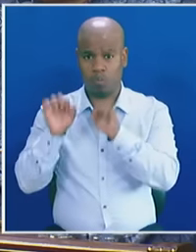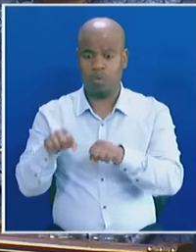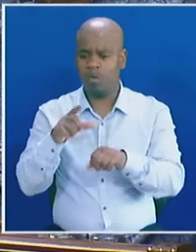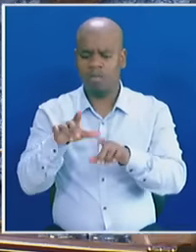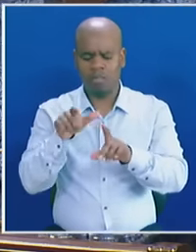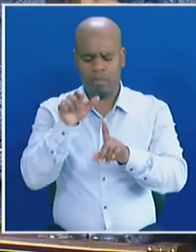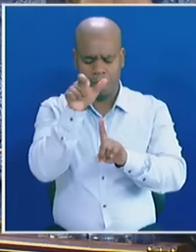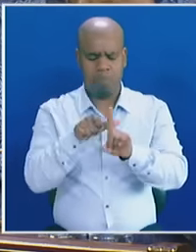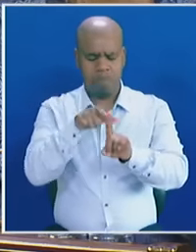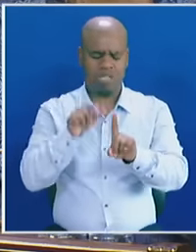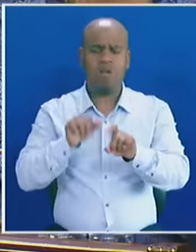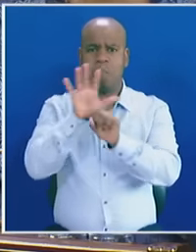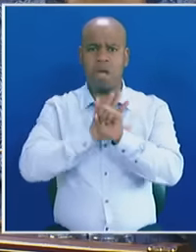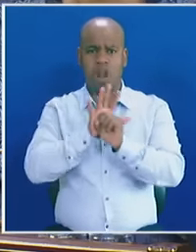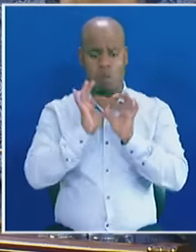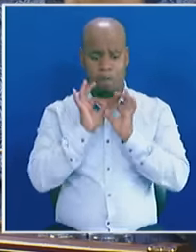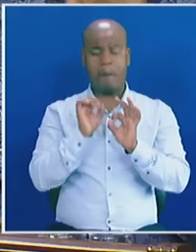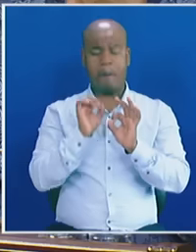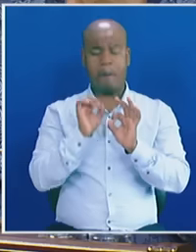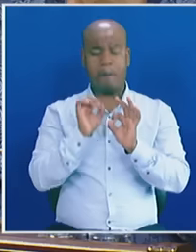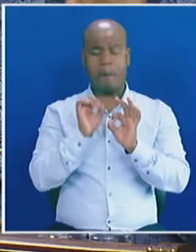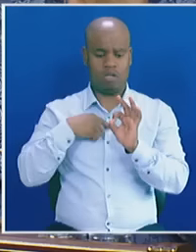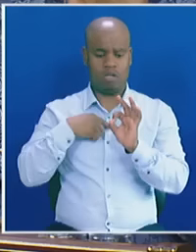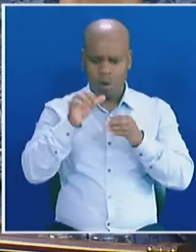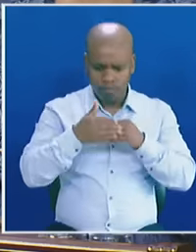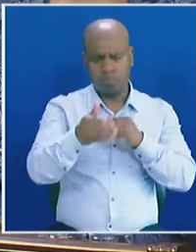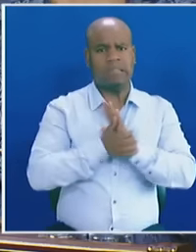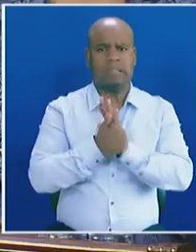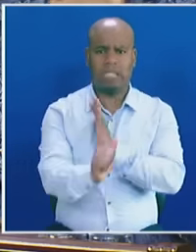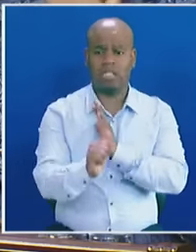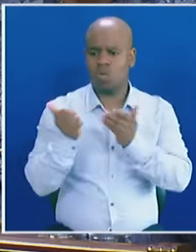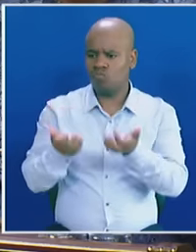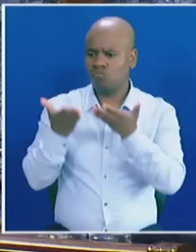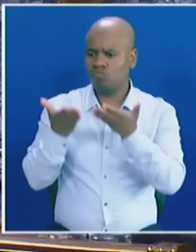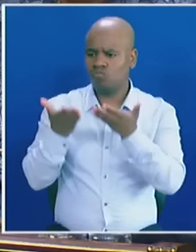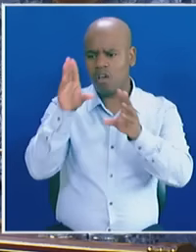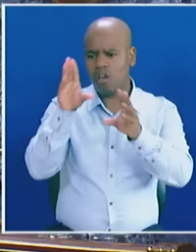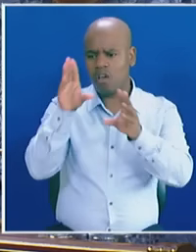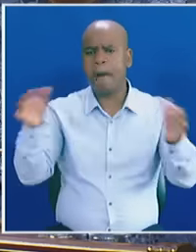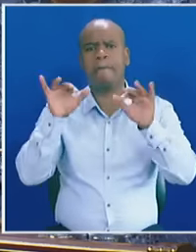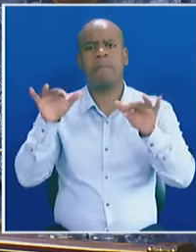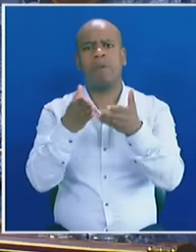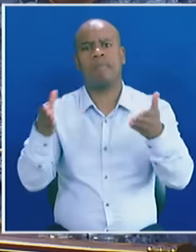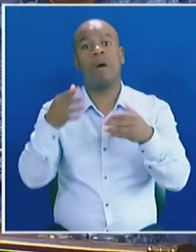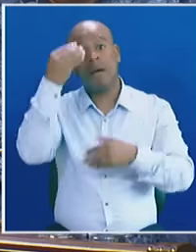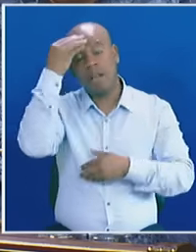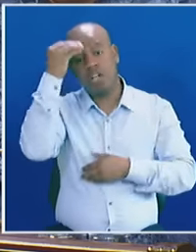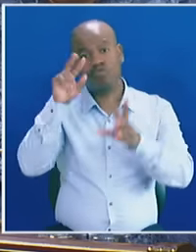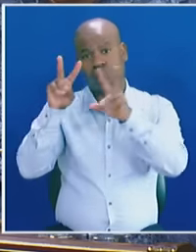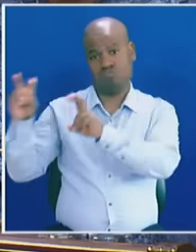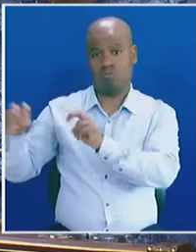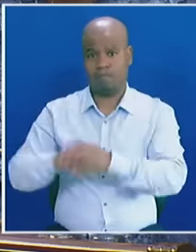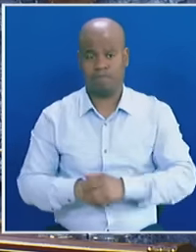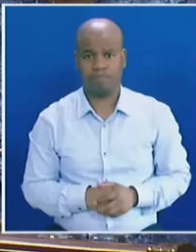and should have high moral integrity to serve South Africa and its people on the level of intelligence.